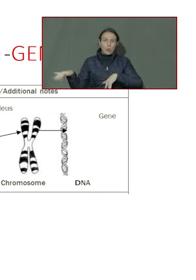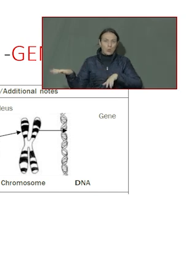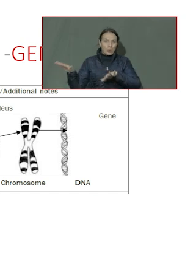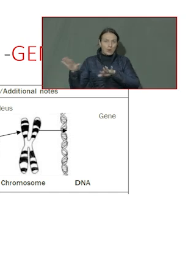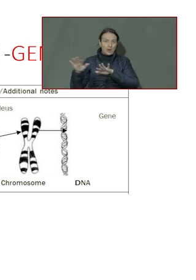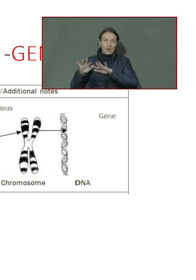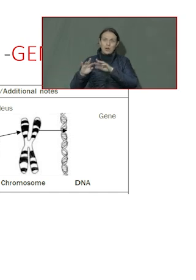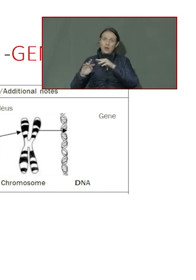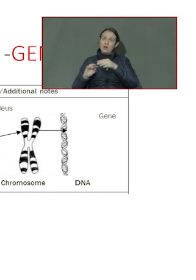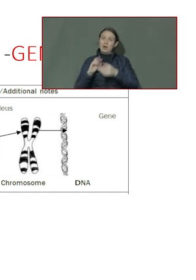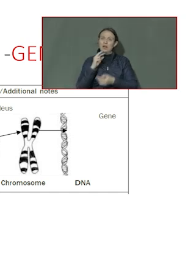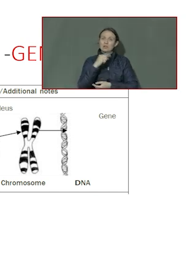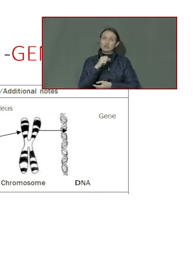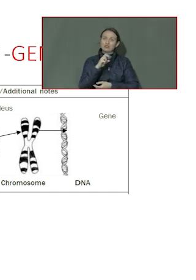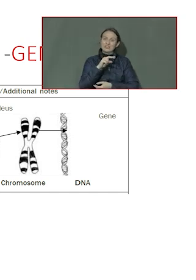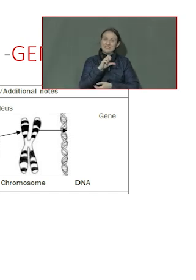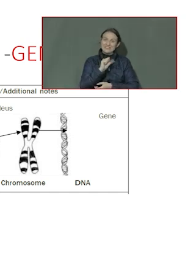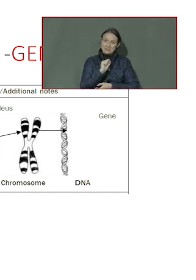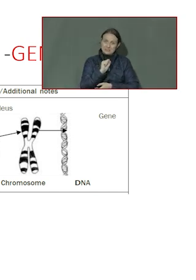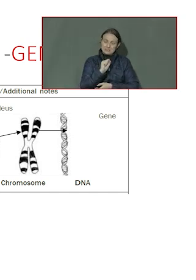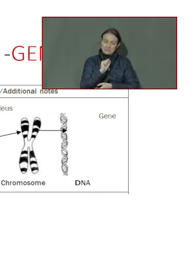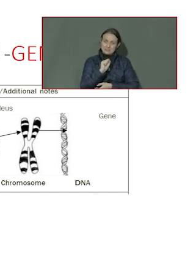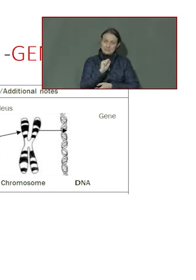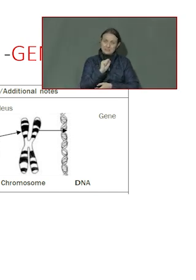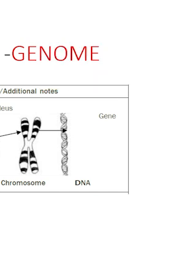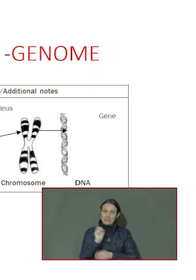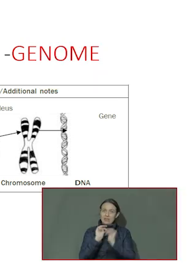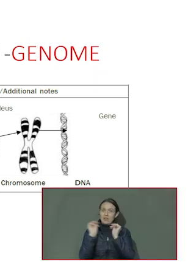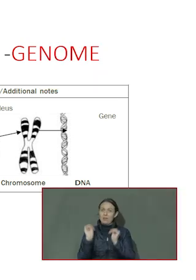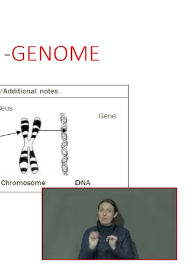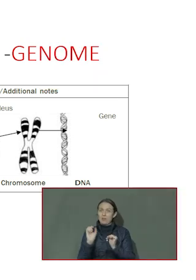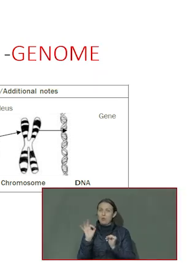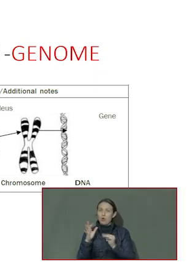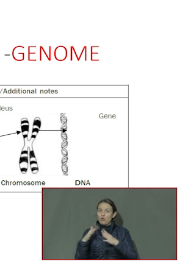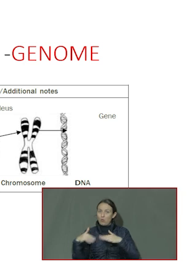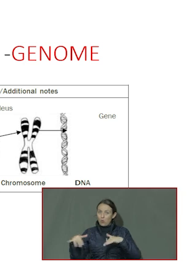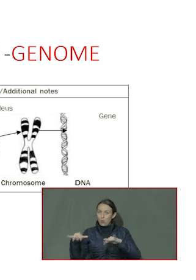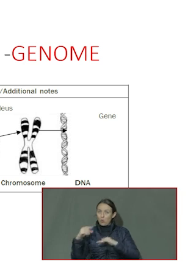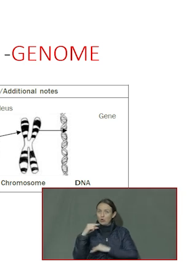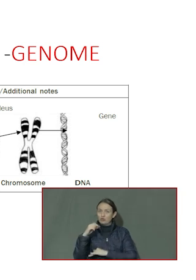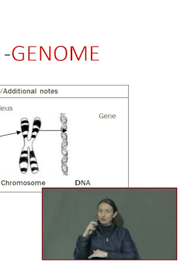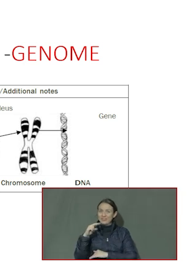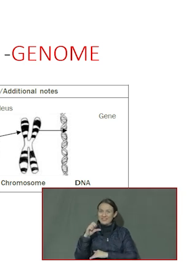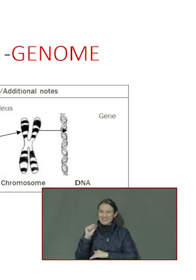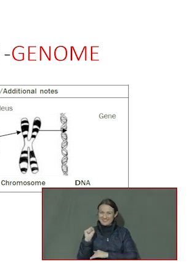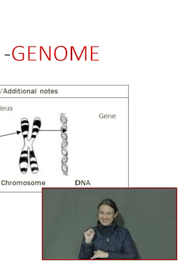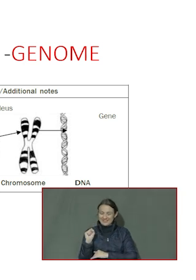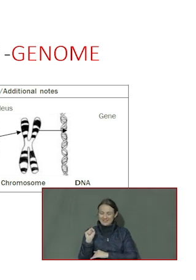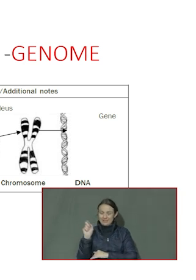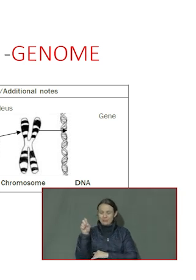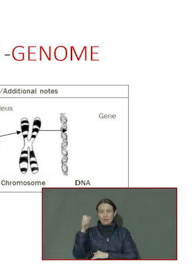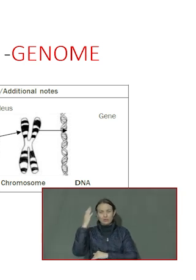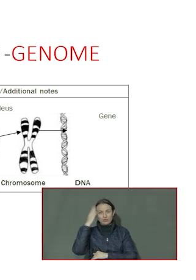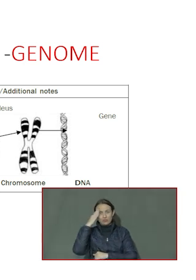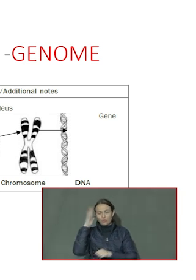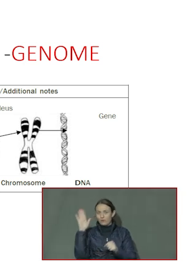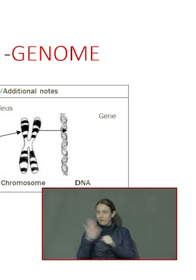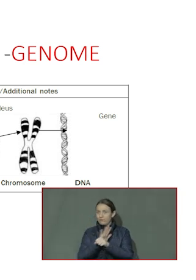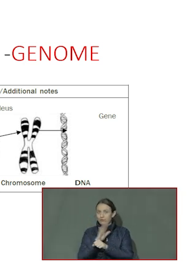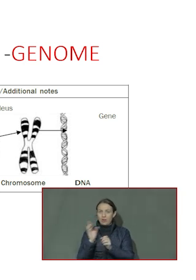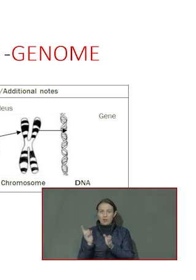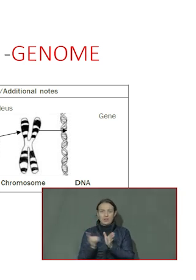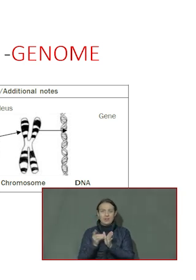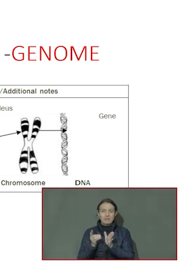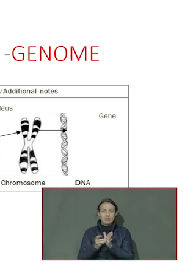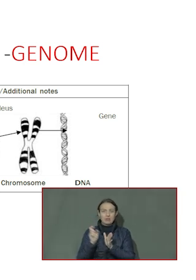the genes. The mapping of all the genes. So you must know the full definition of what